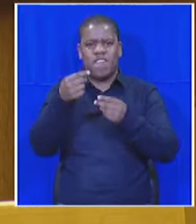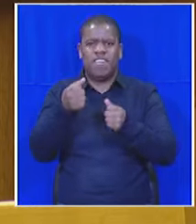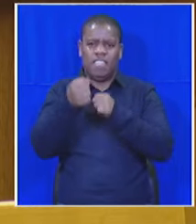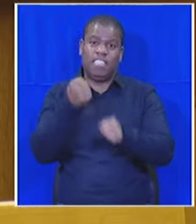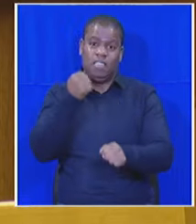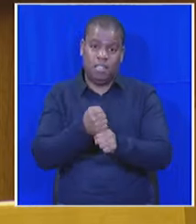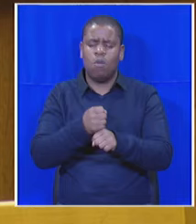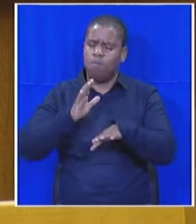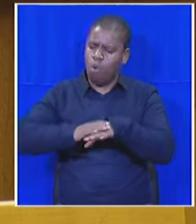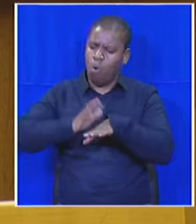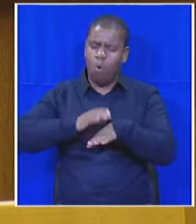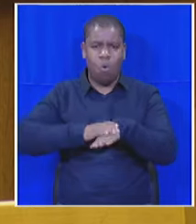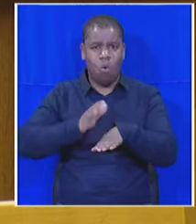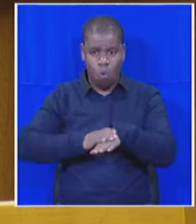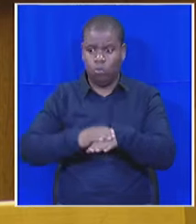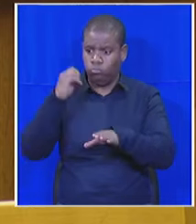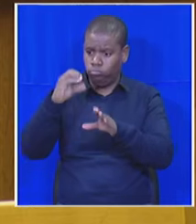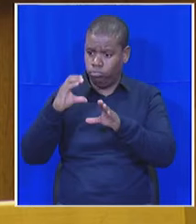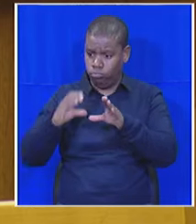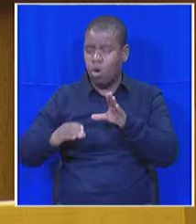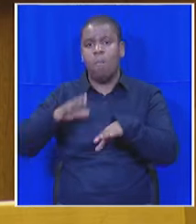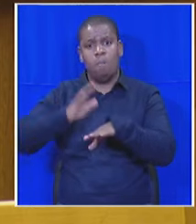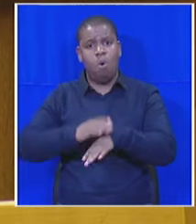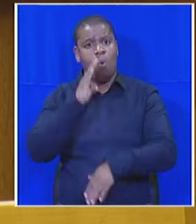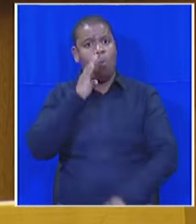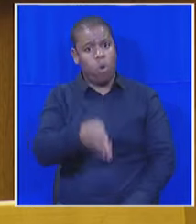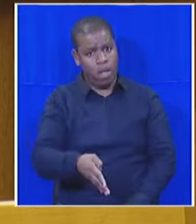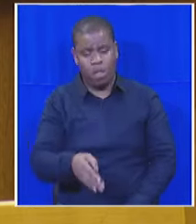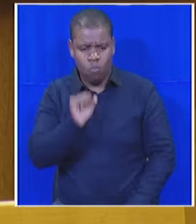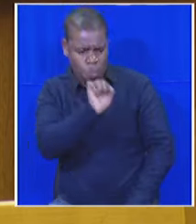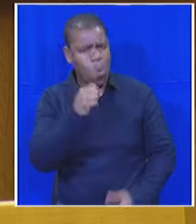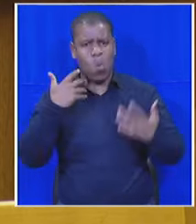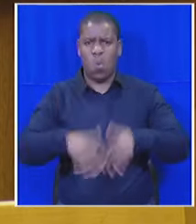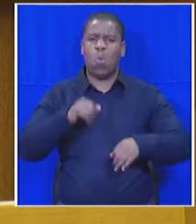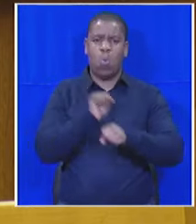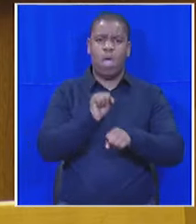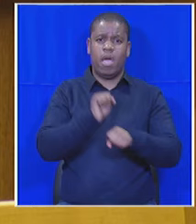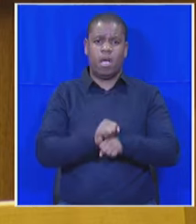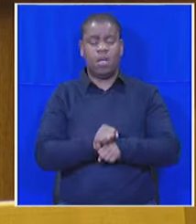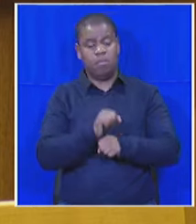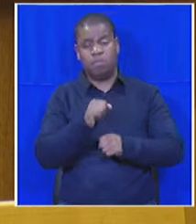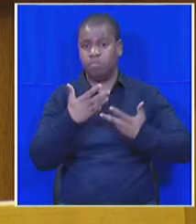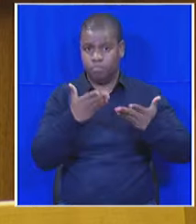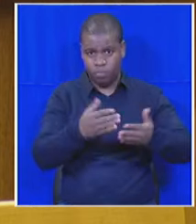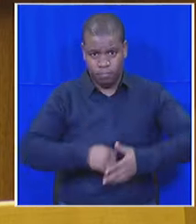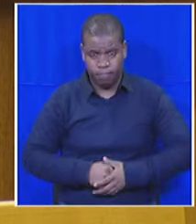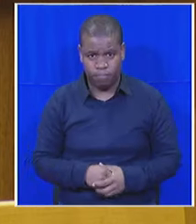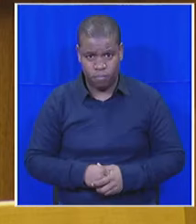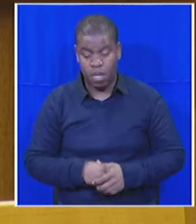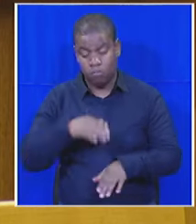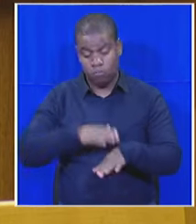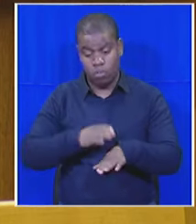that we will actually appropriate much more money for the kind of work you are performing and doing in your department. We want to